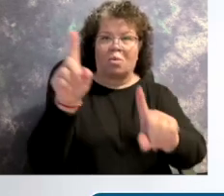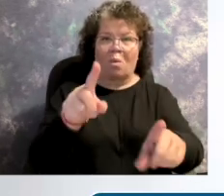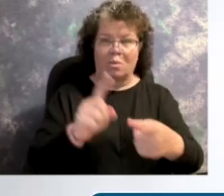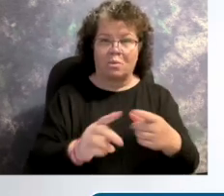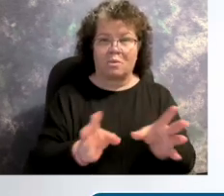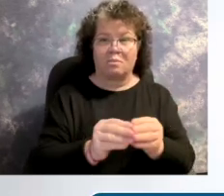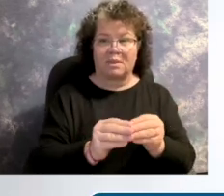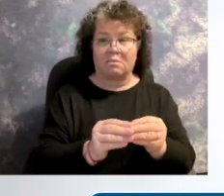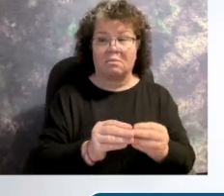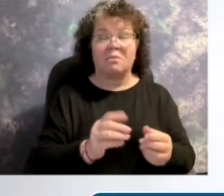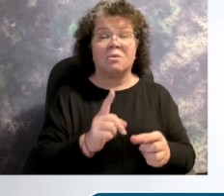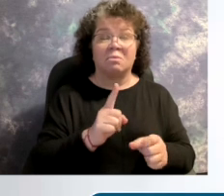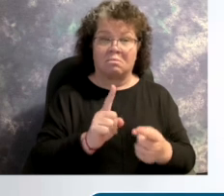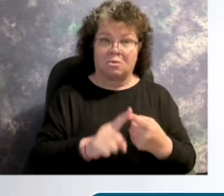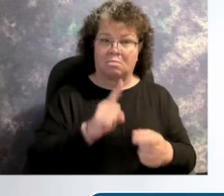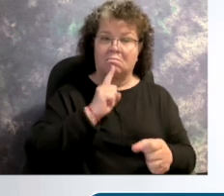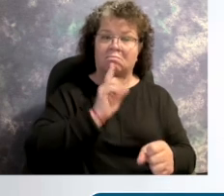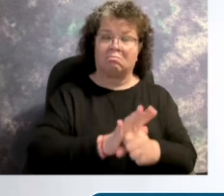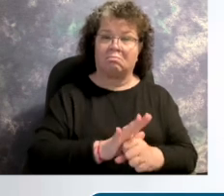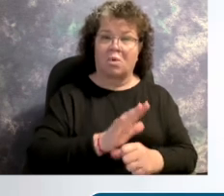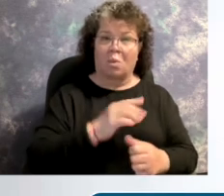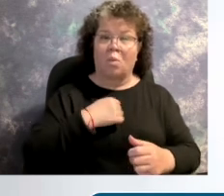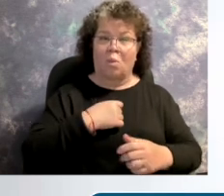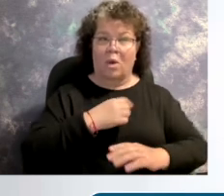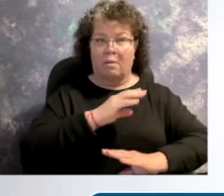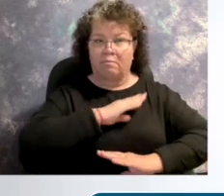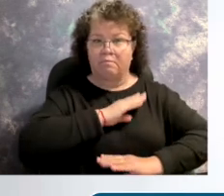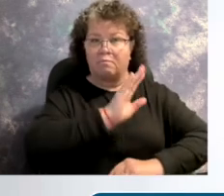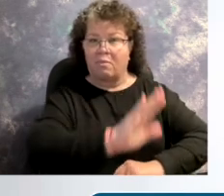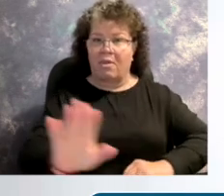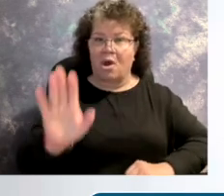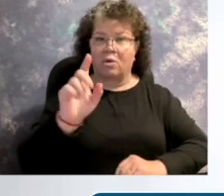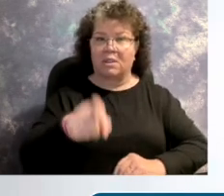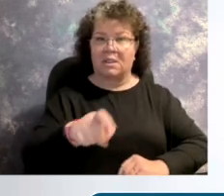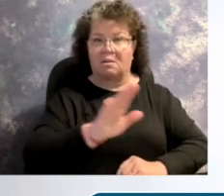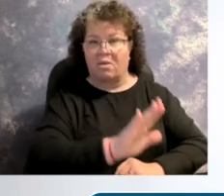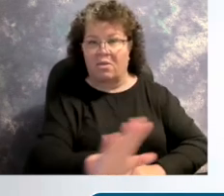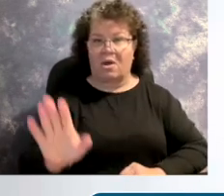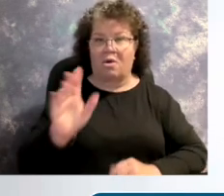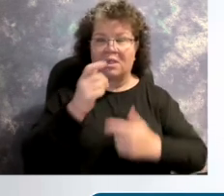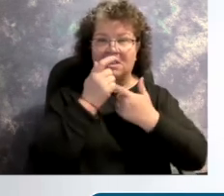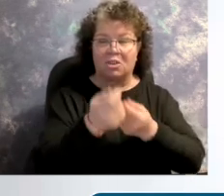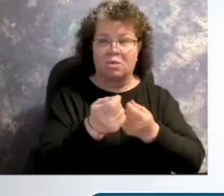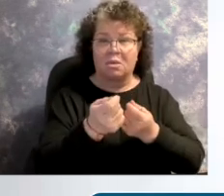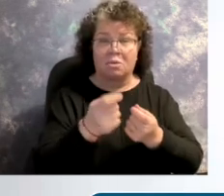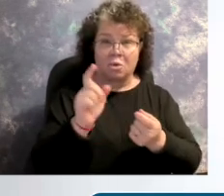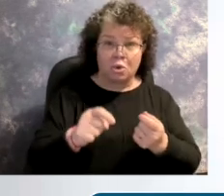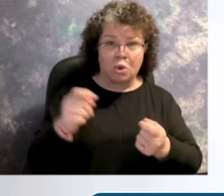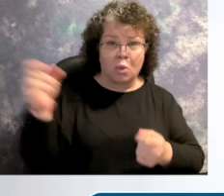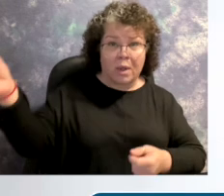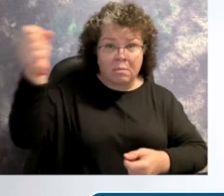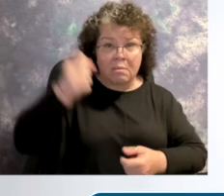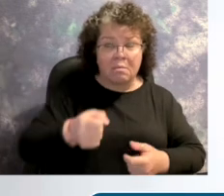meetings so we can make sure to address people's needs and interests, including if we should invite guest